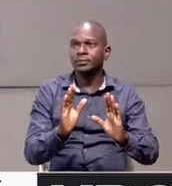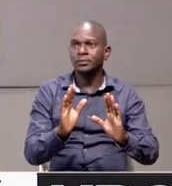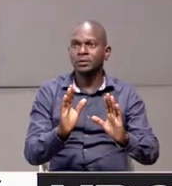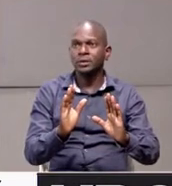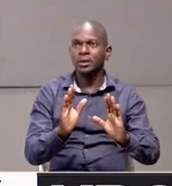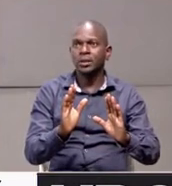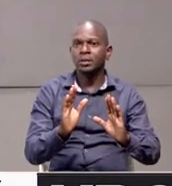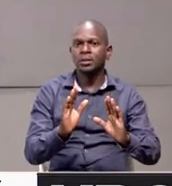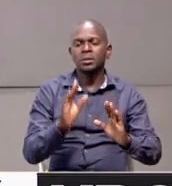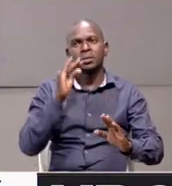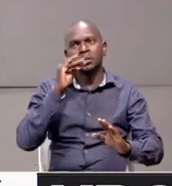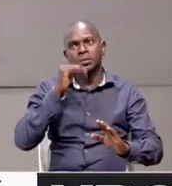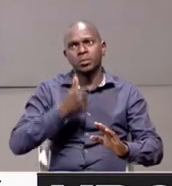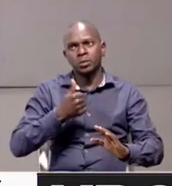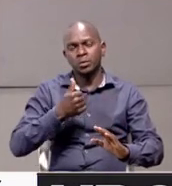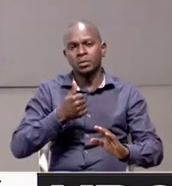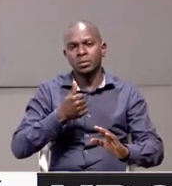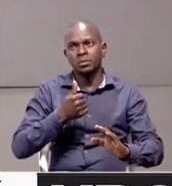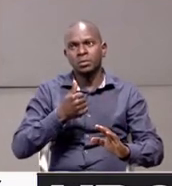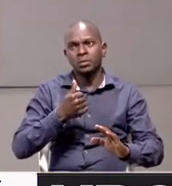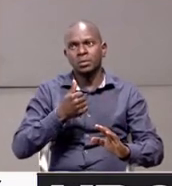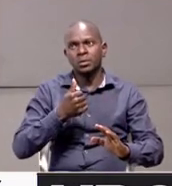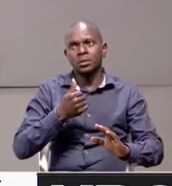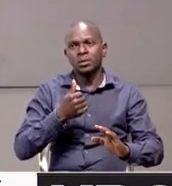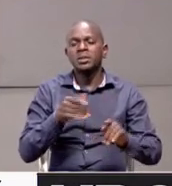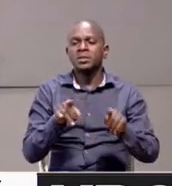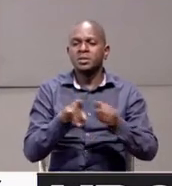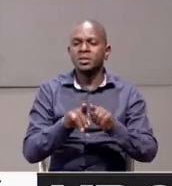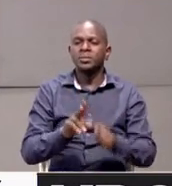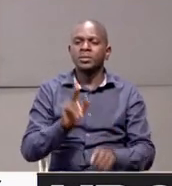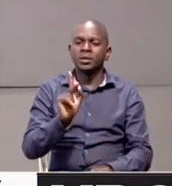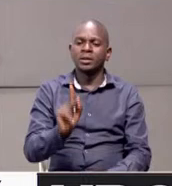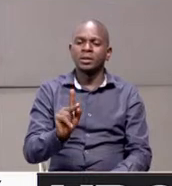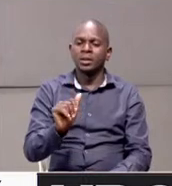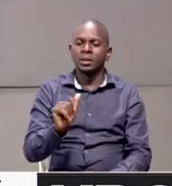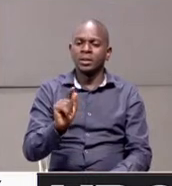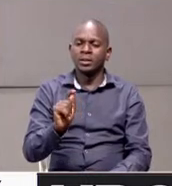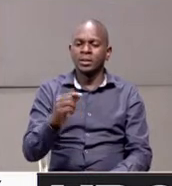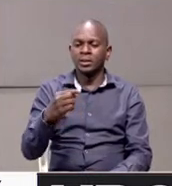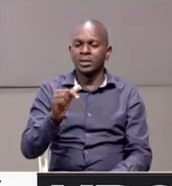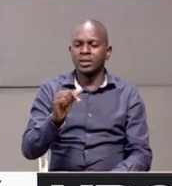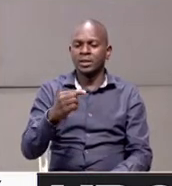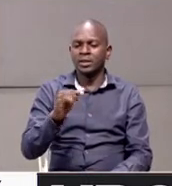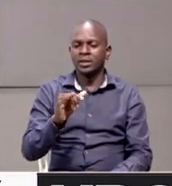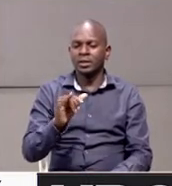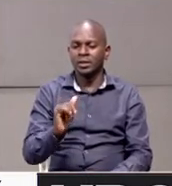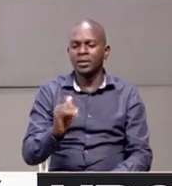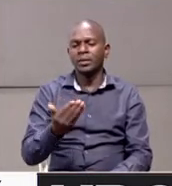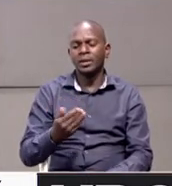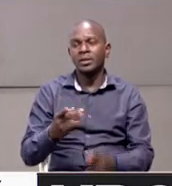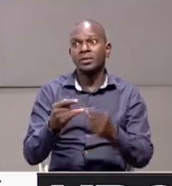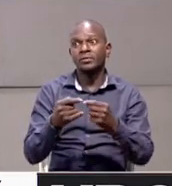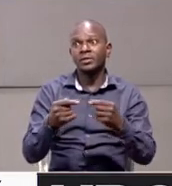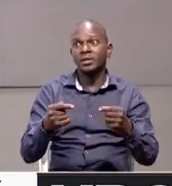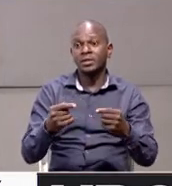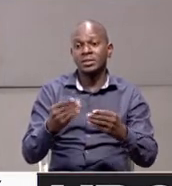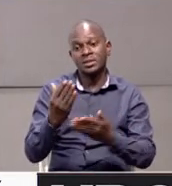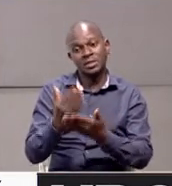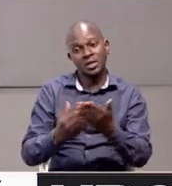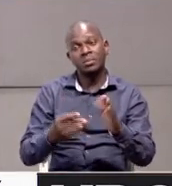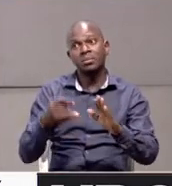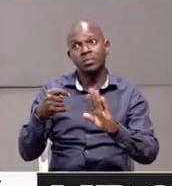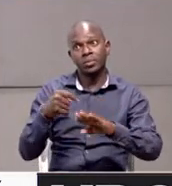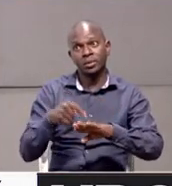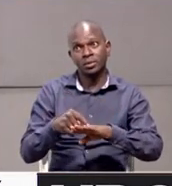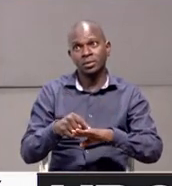We will make tomorrow. Even Kategaya, we had differences at one point. But afterwards, I asked him, I said, "Are